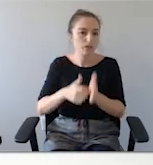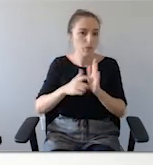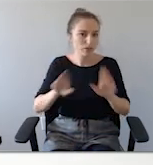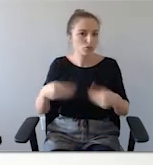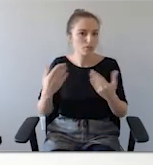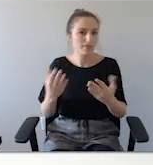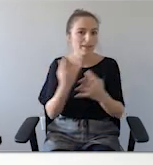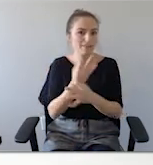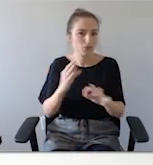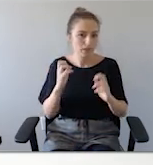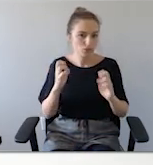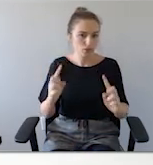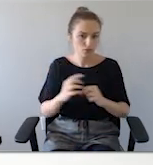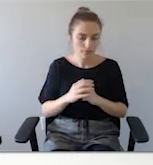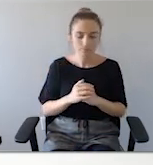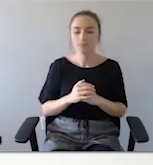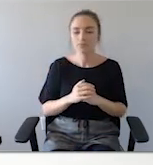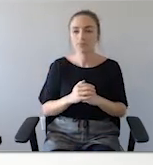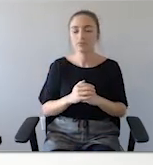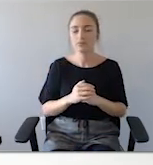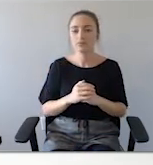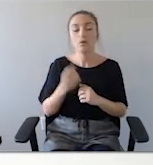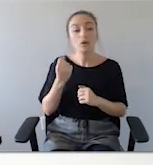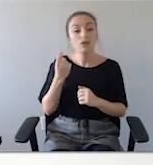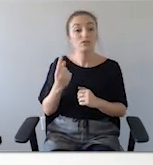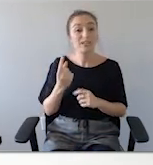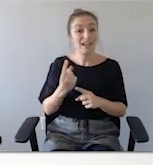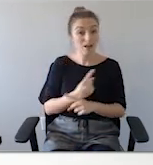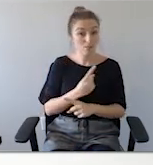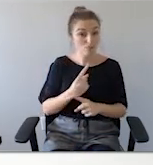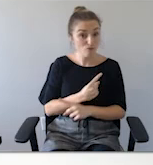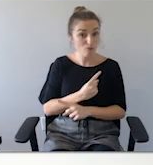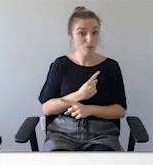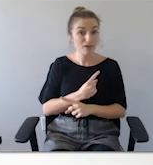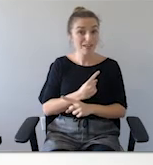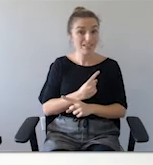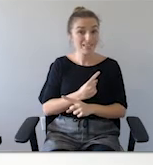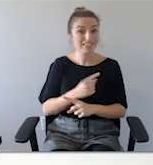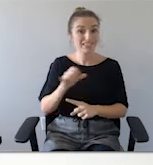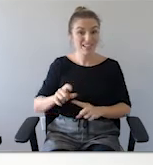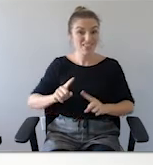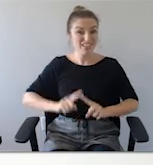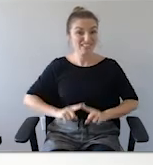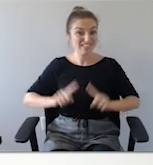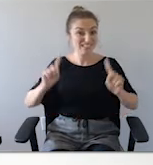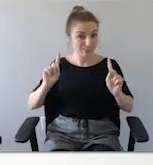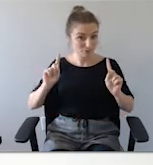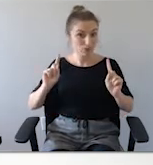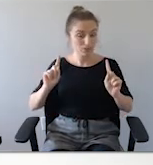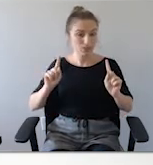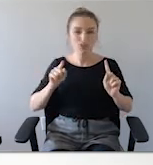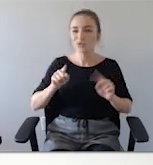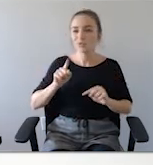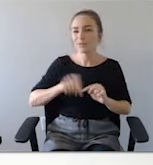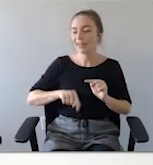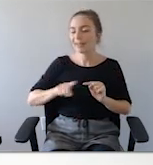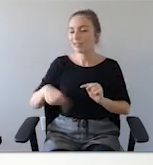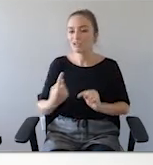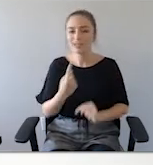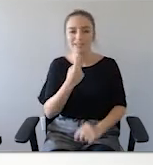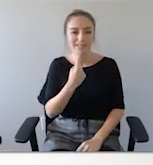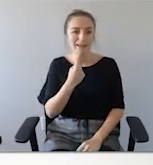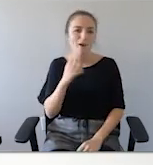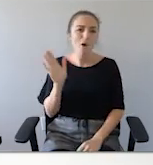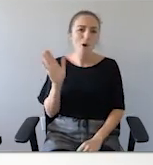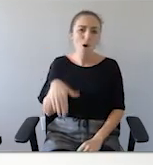guys, what is appropriate is different. That's why you can't just say, oh, well, this is